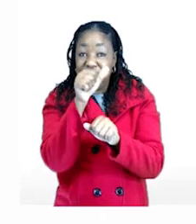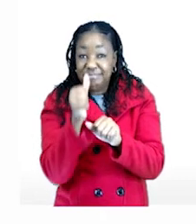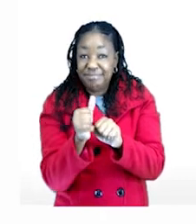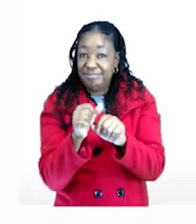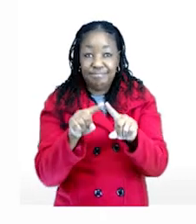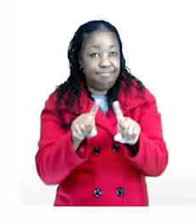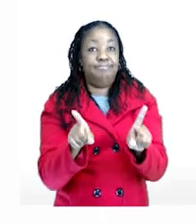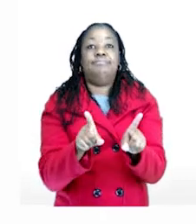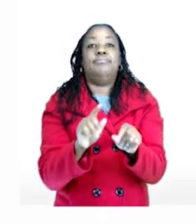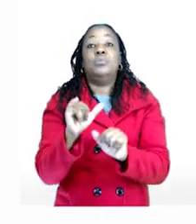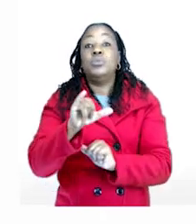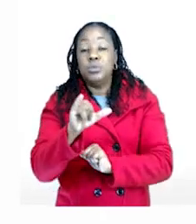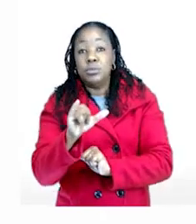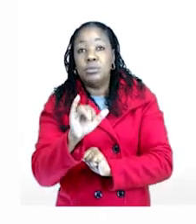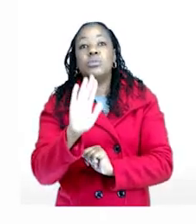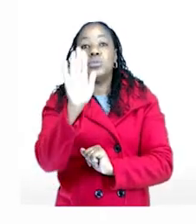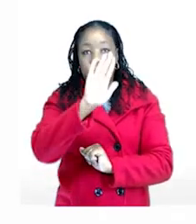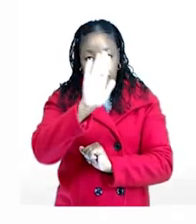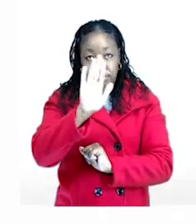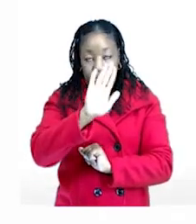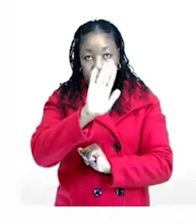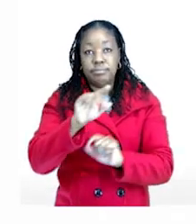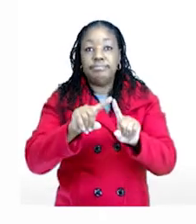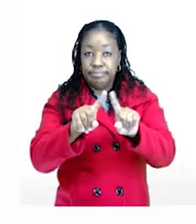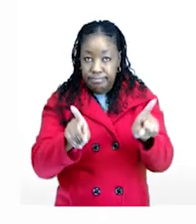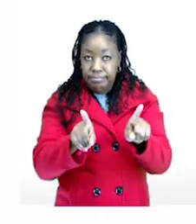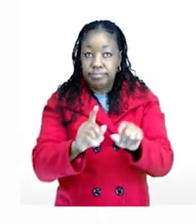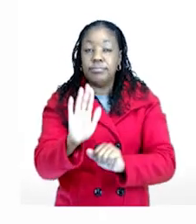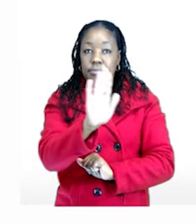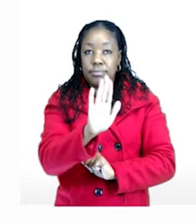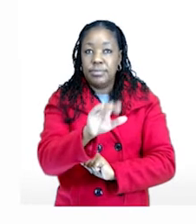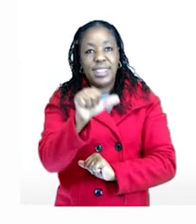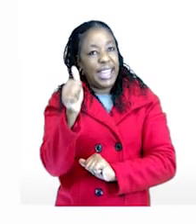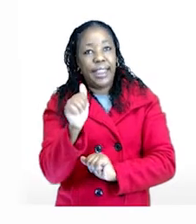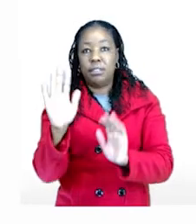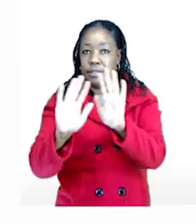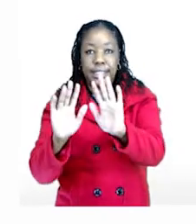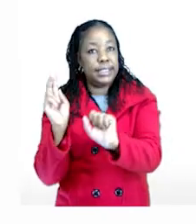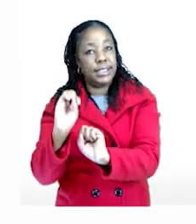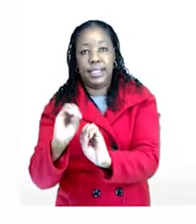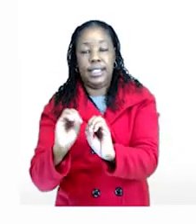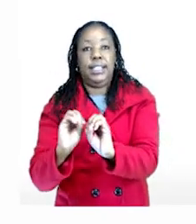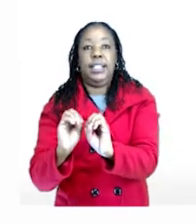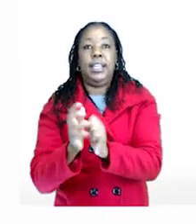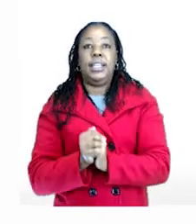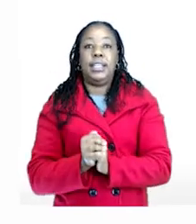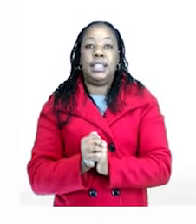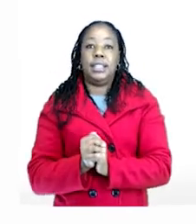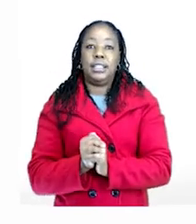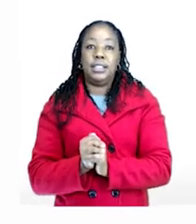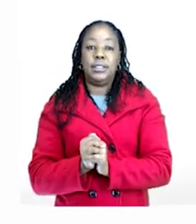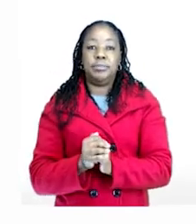in. Let's move over down to the second row. Look at the